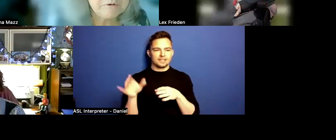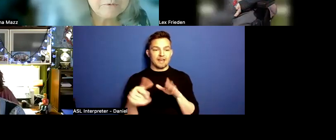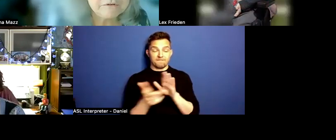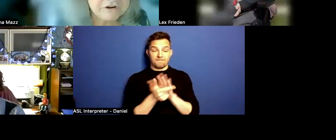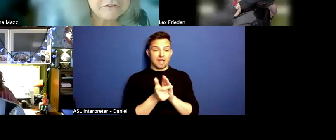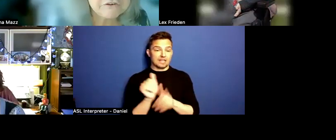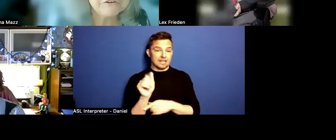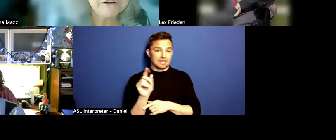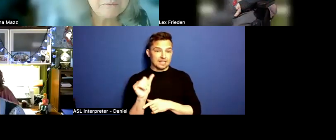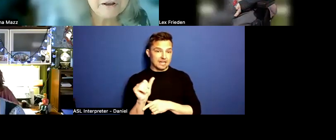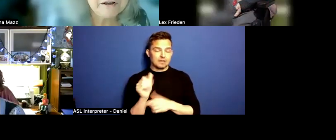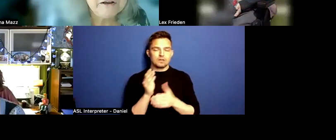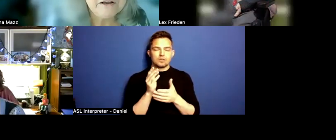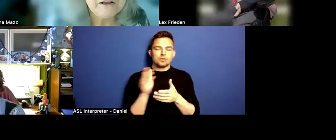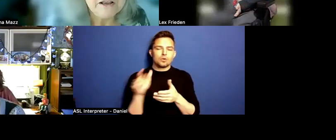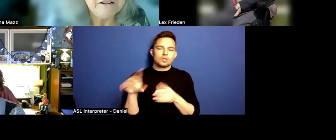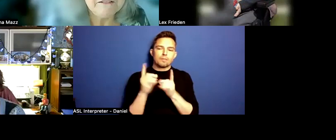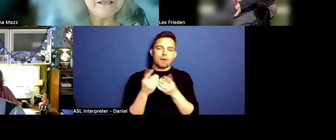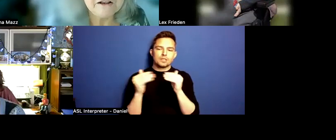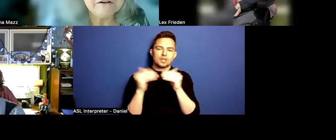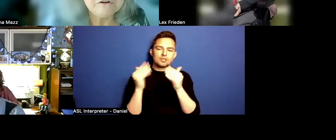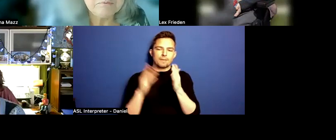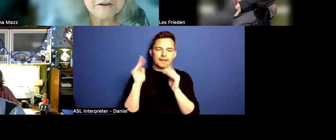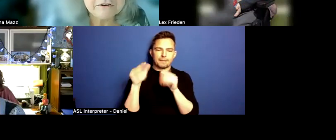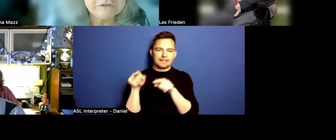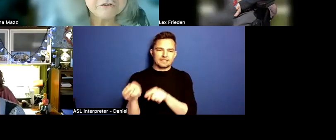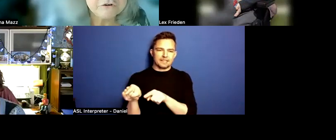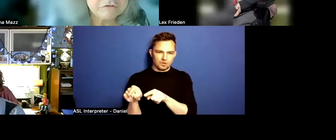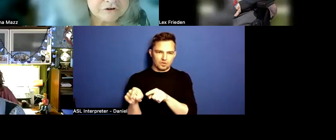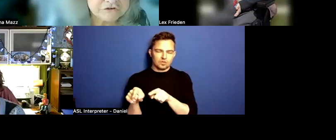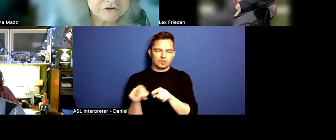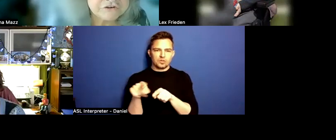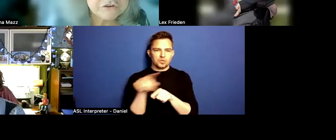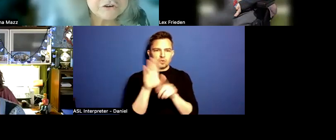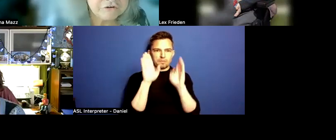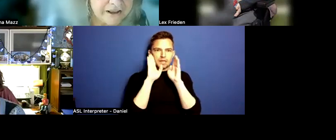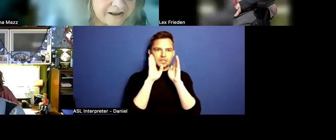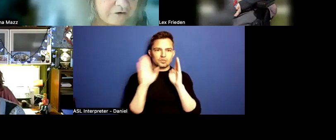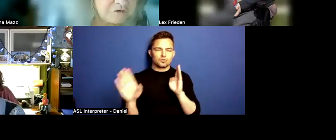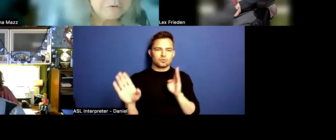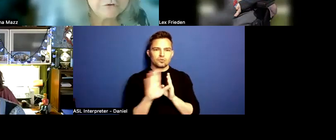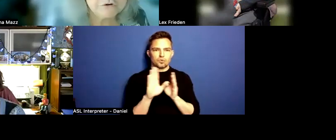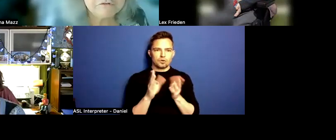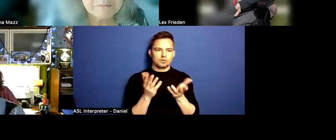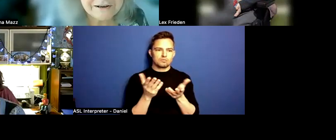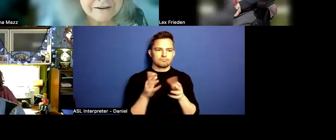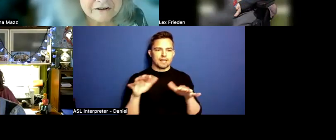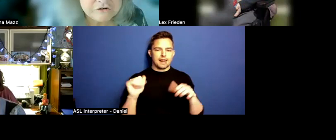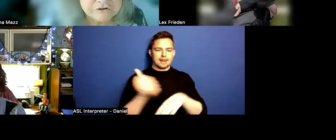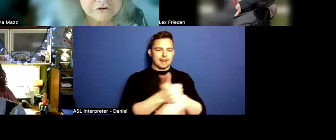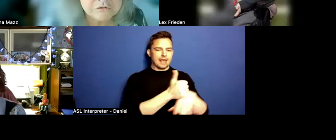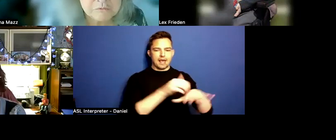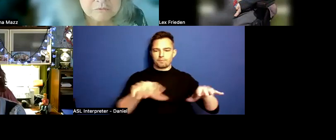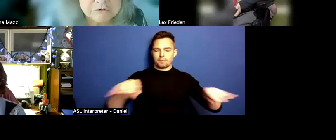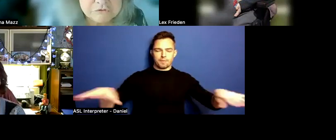the part of the Department of Justice anyway, that you pay attention to your furnishings, your layout to preserve